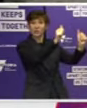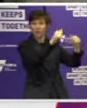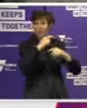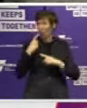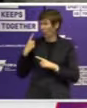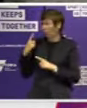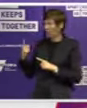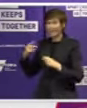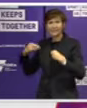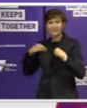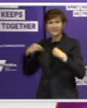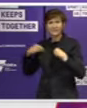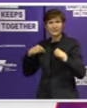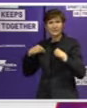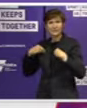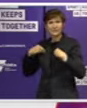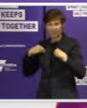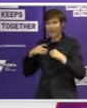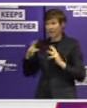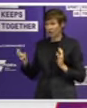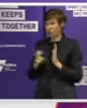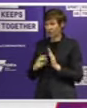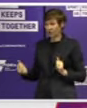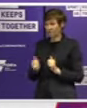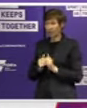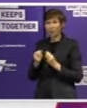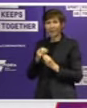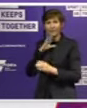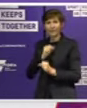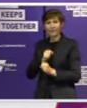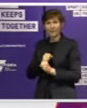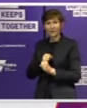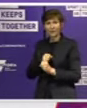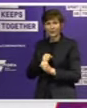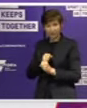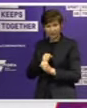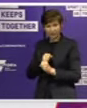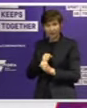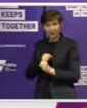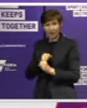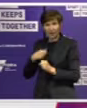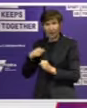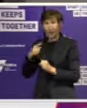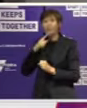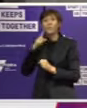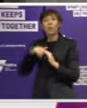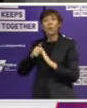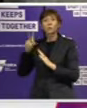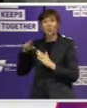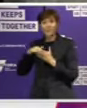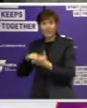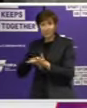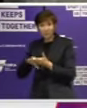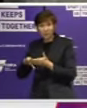Security was given a heads up because it demanded its staff on Friday the 27th of March